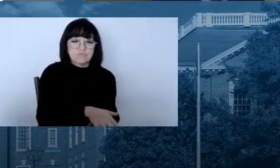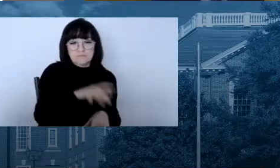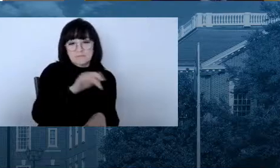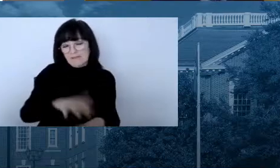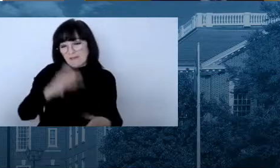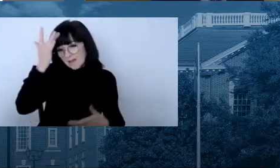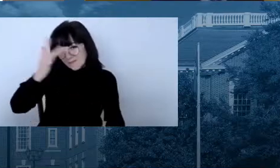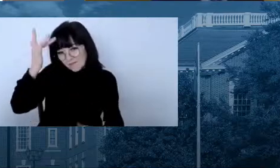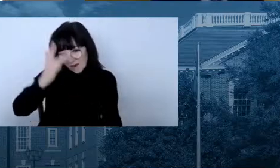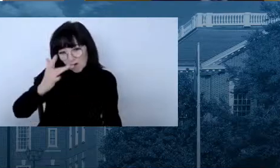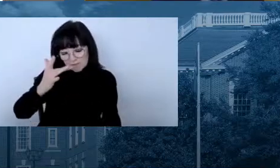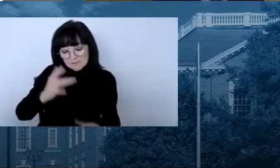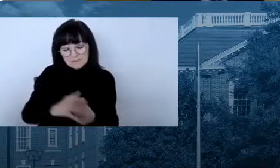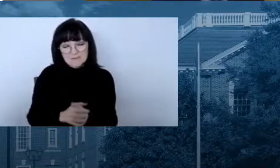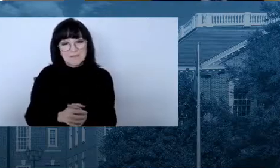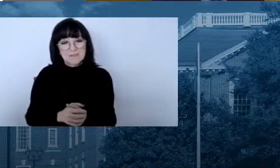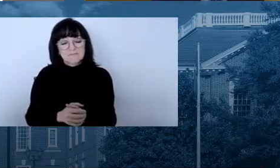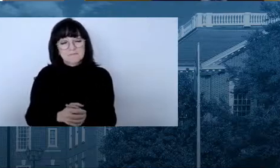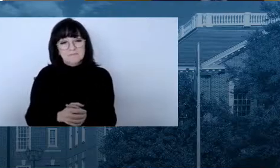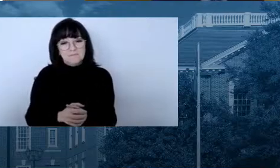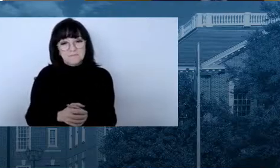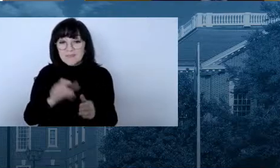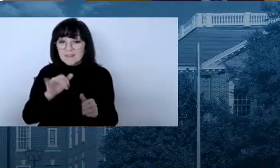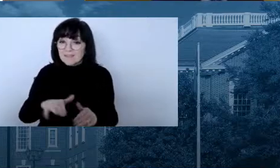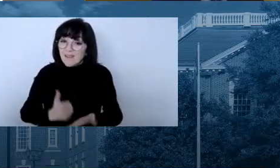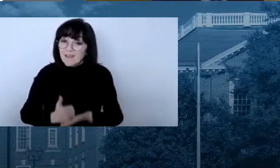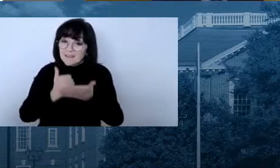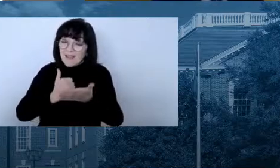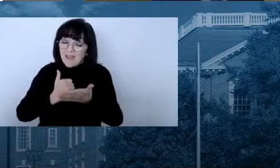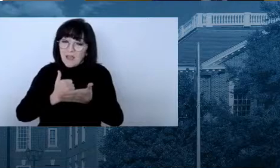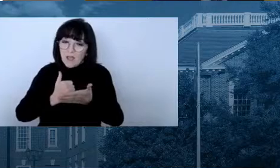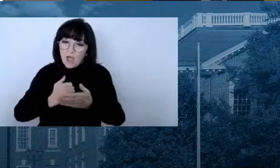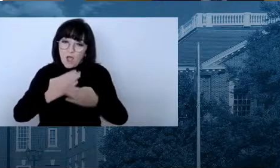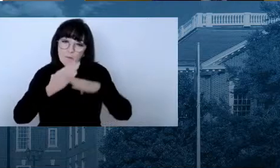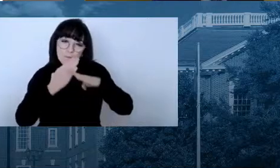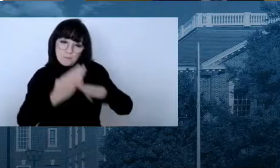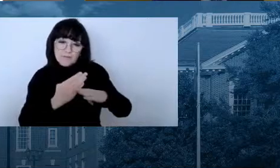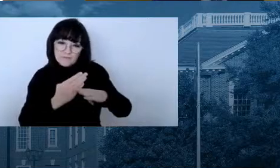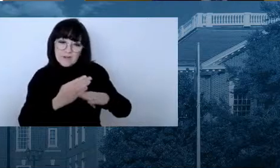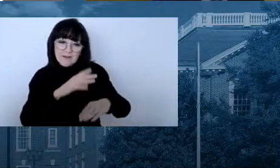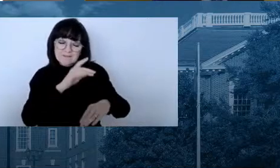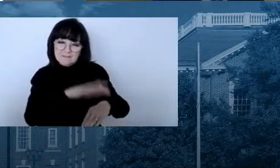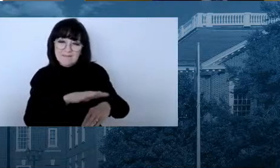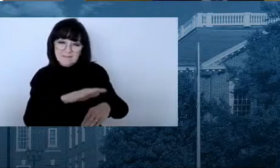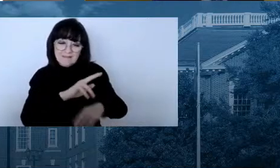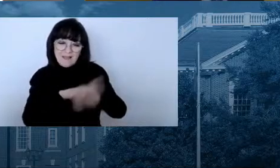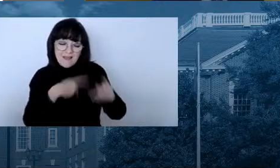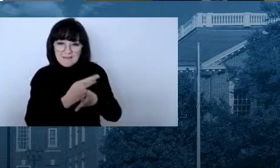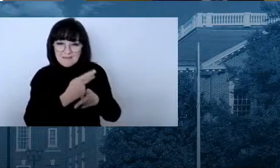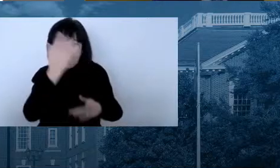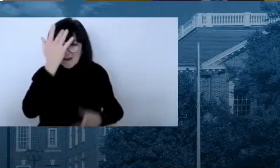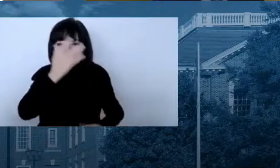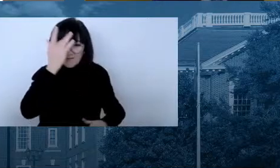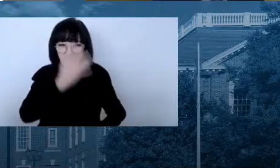key ways to do that, that helps prevent, to some degree, some of those other variants from occurring.